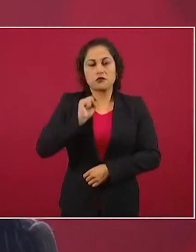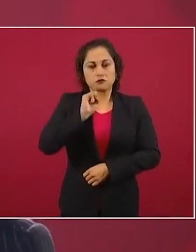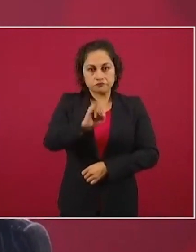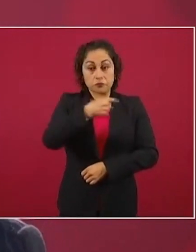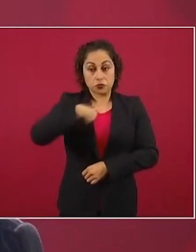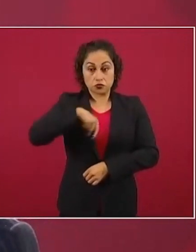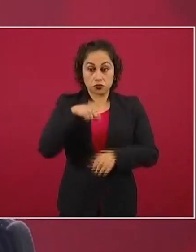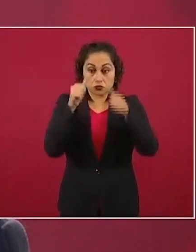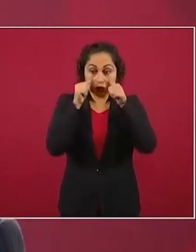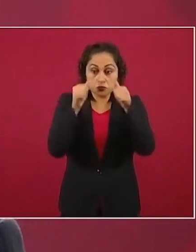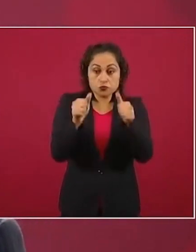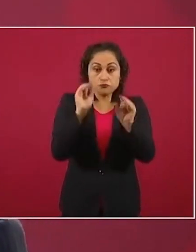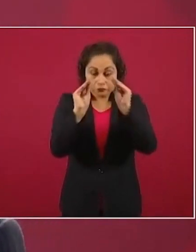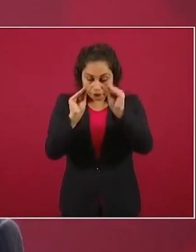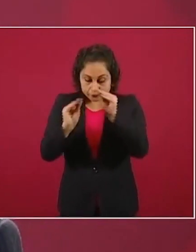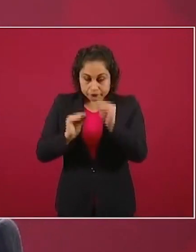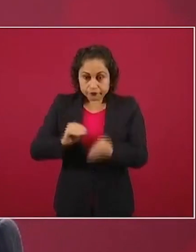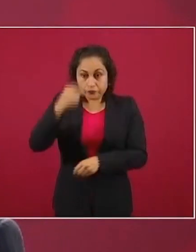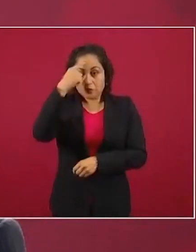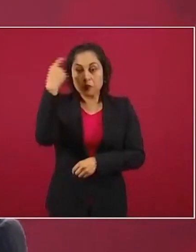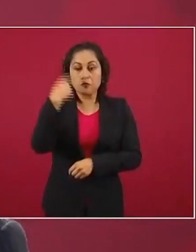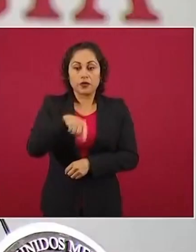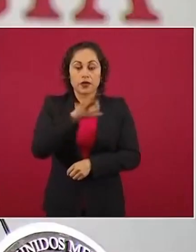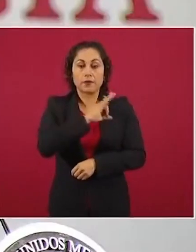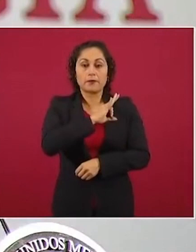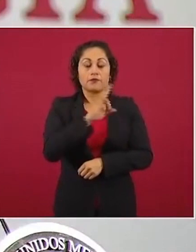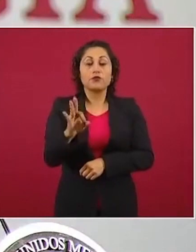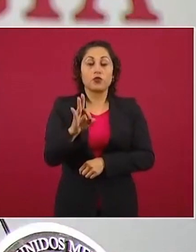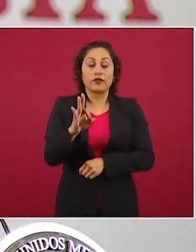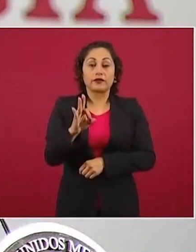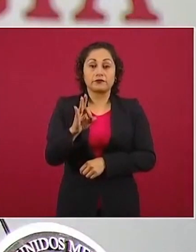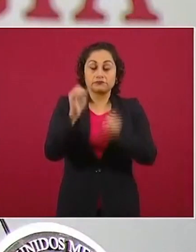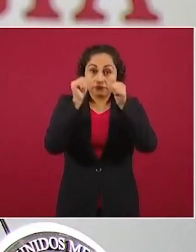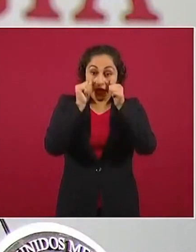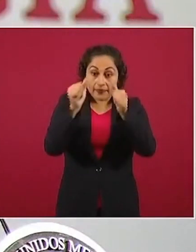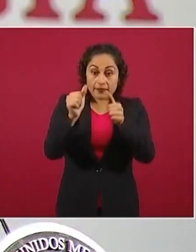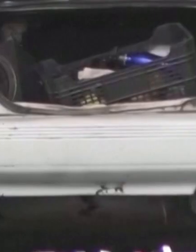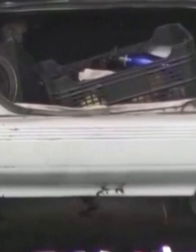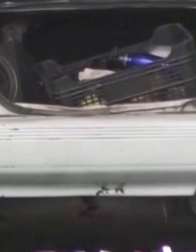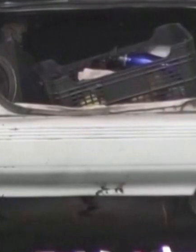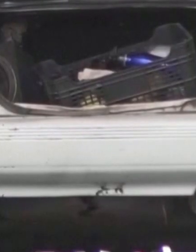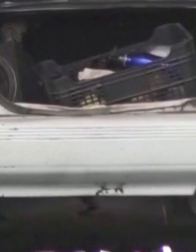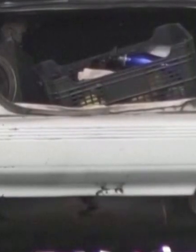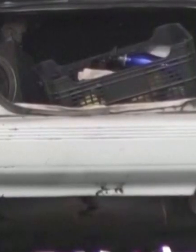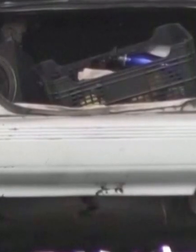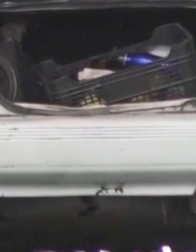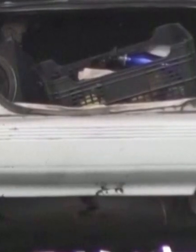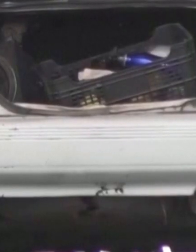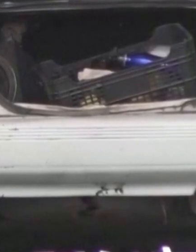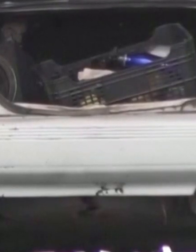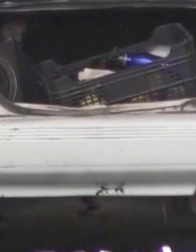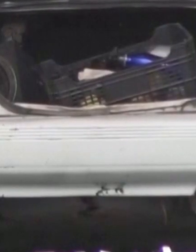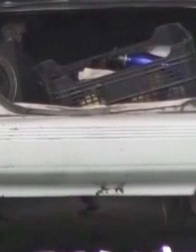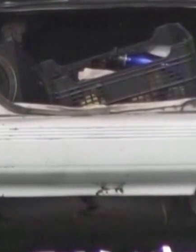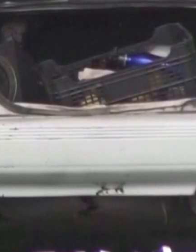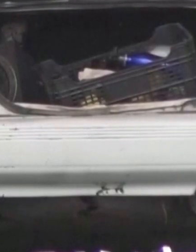will be prioritized over others, such as the most vulnerable and health workers who are at the front lines. The